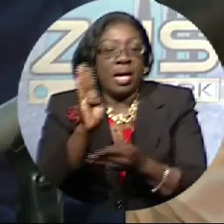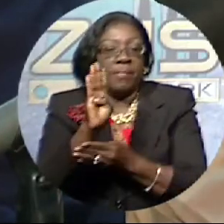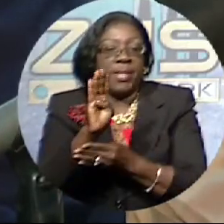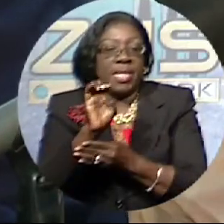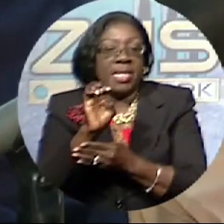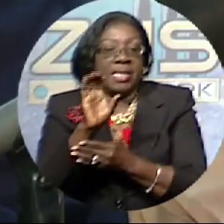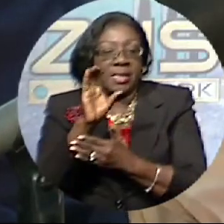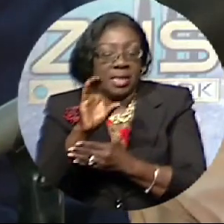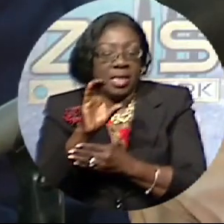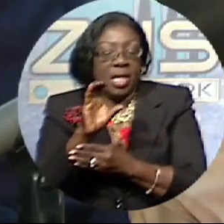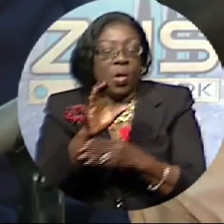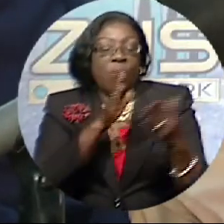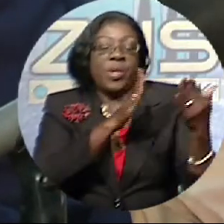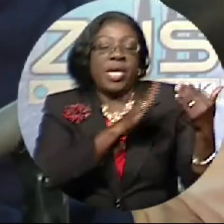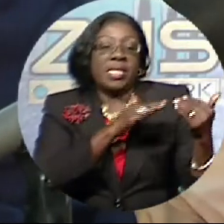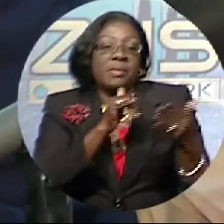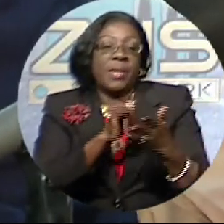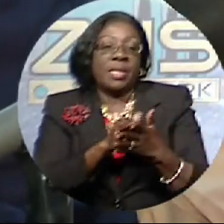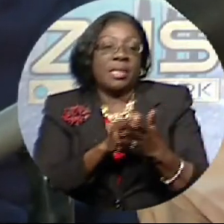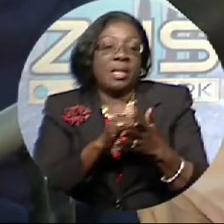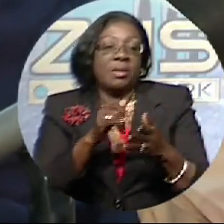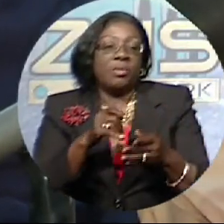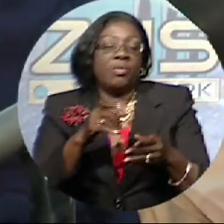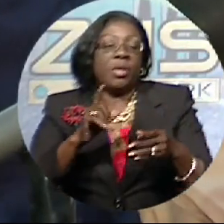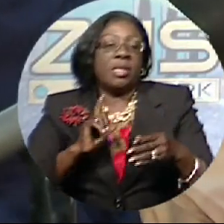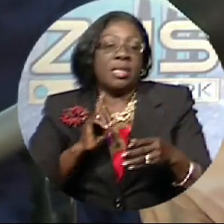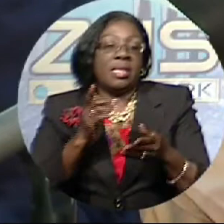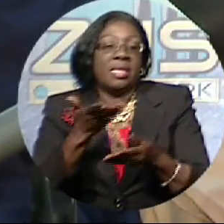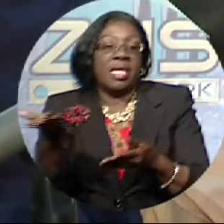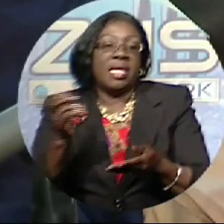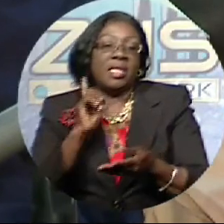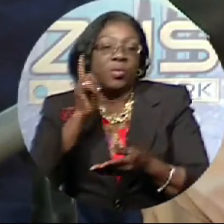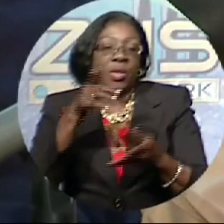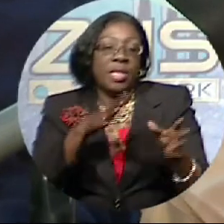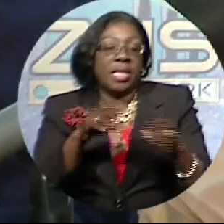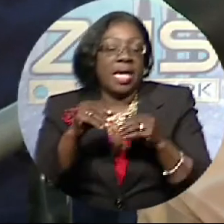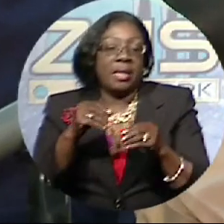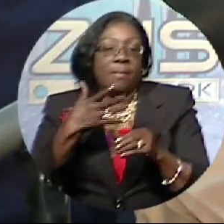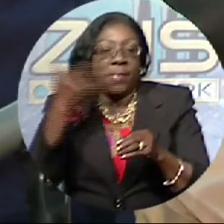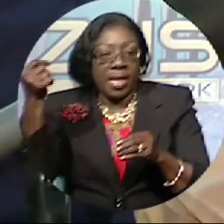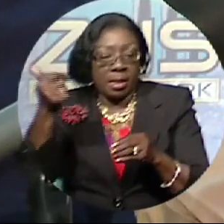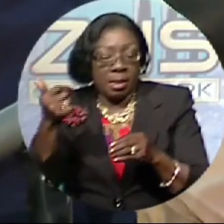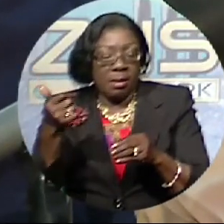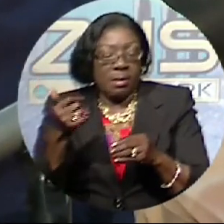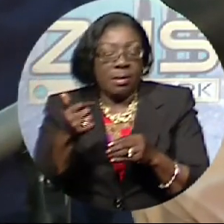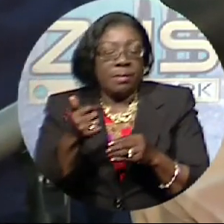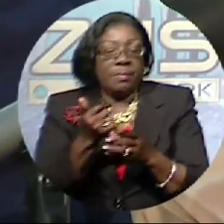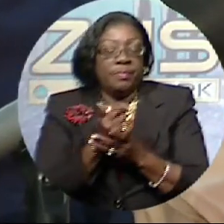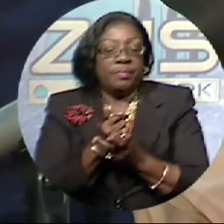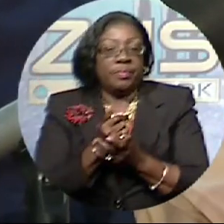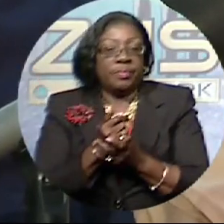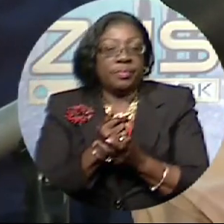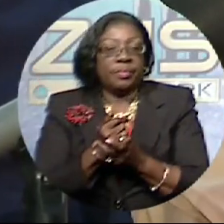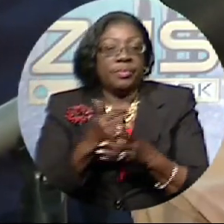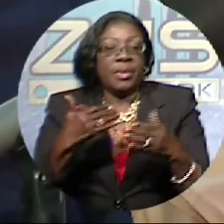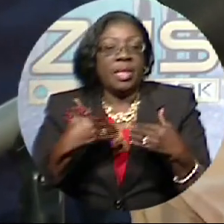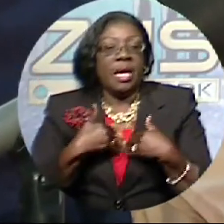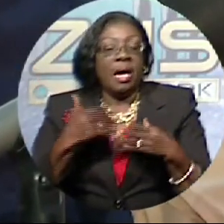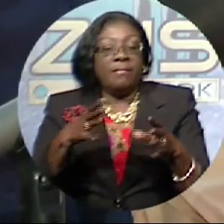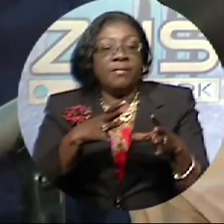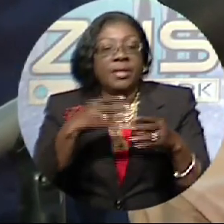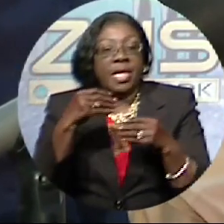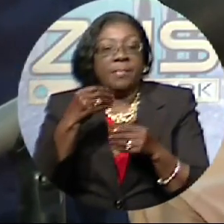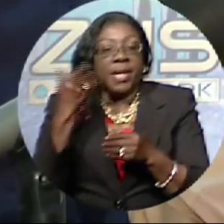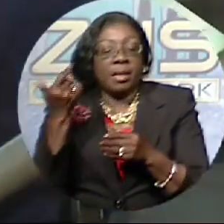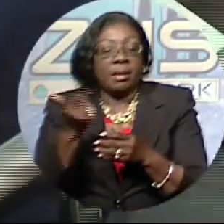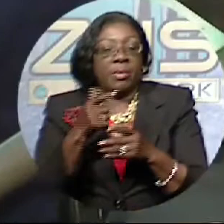We expect that they will get better. They have to get better. We expect they will. They have to get better because they can't